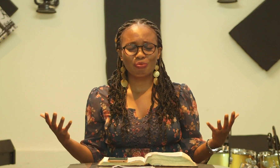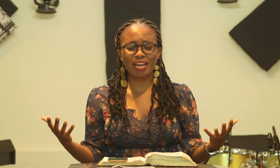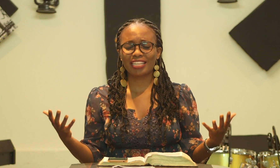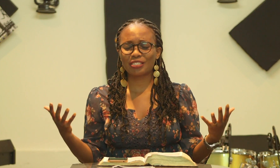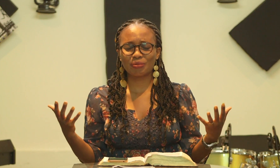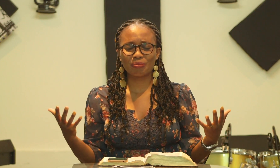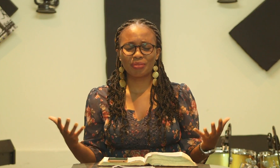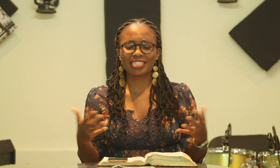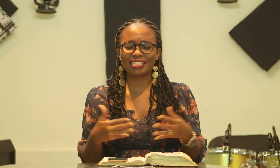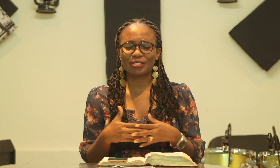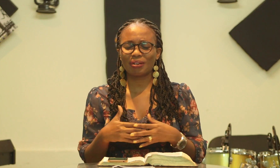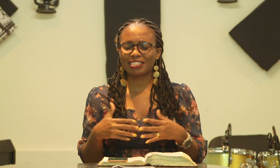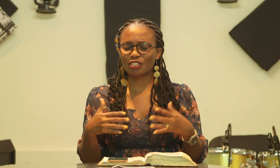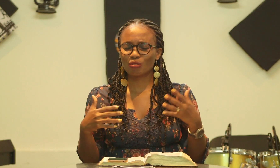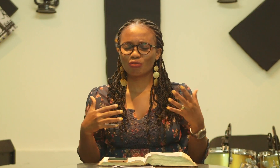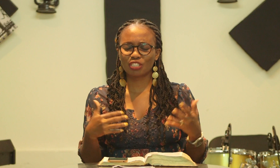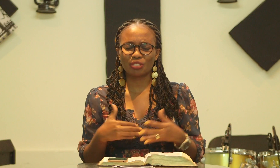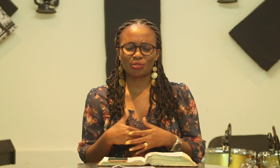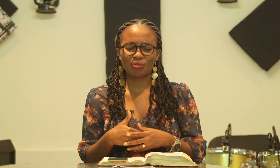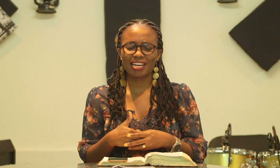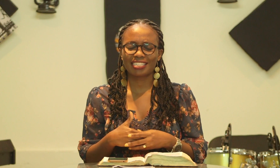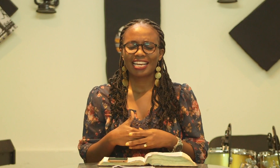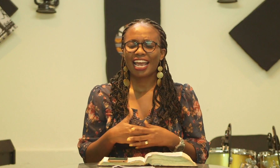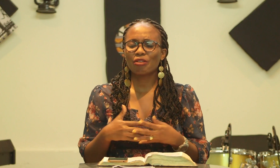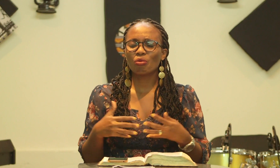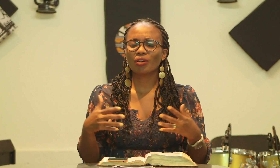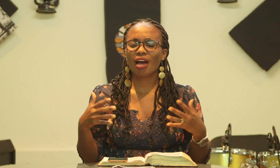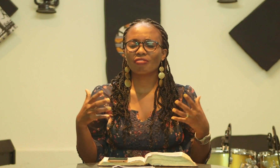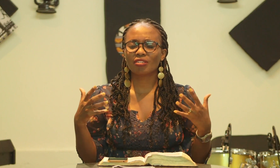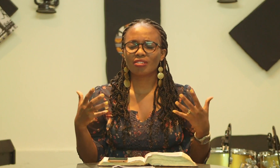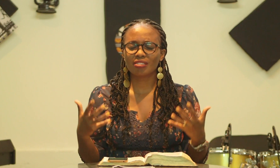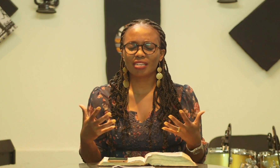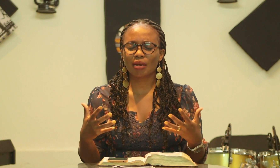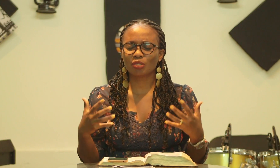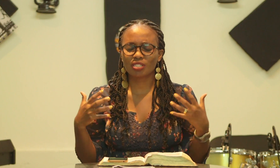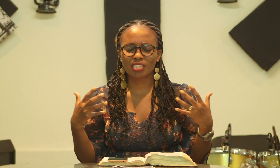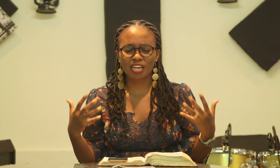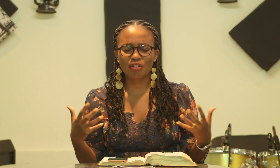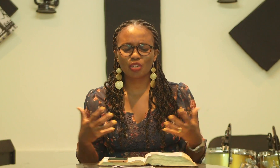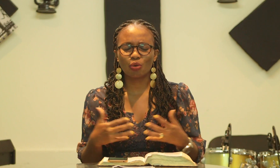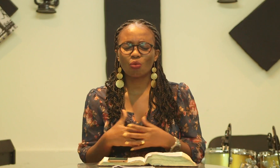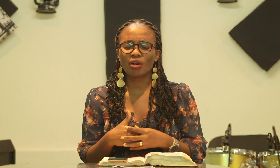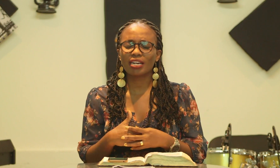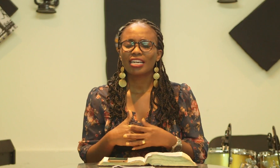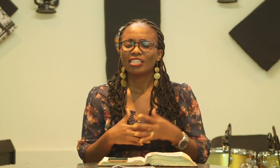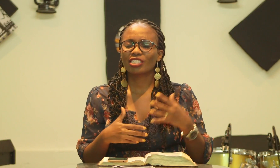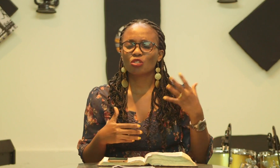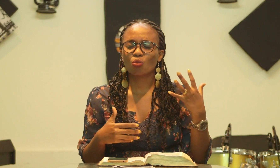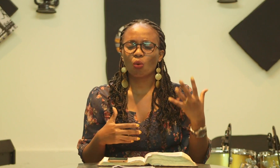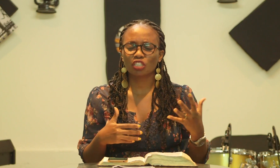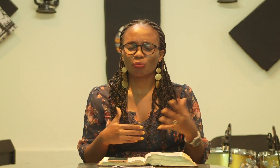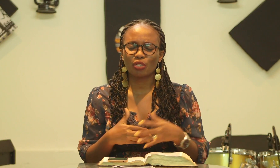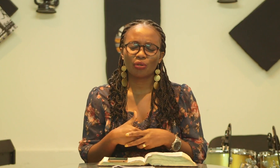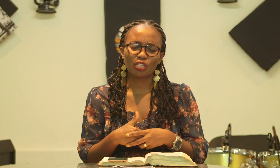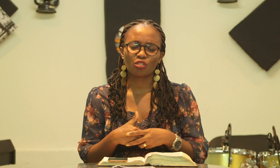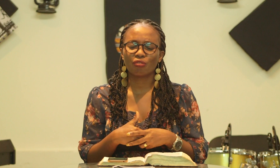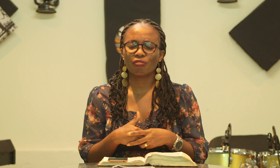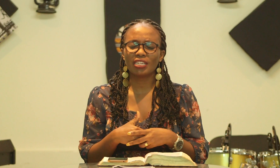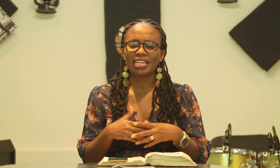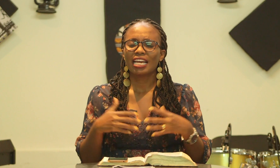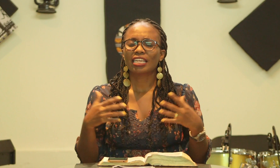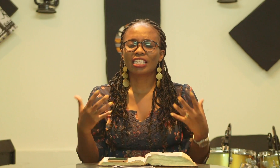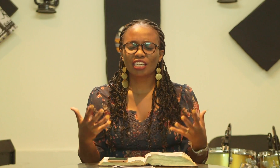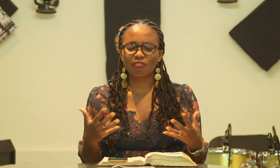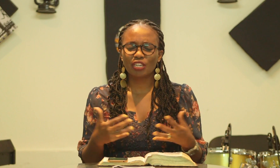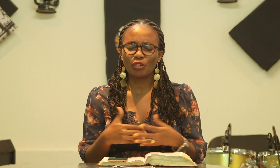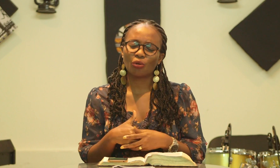Lord, and I pray that you will minister to us, that you will reach out to us, and we will have a good time just hearing your word, just worshiping you at your